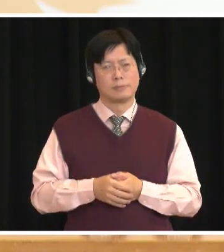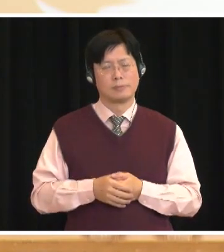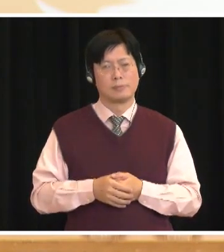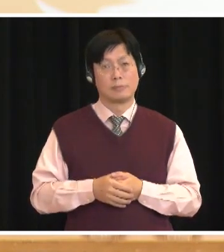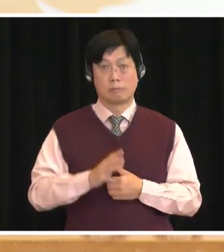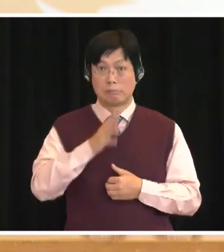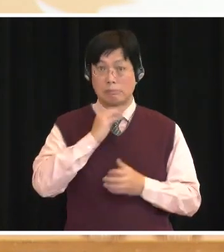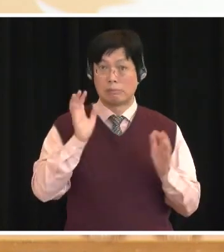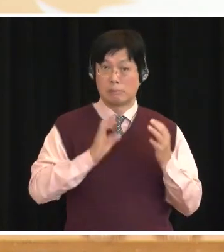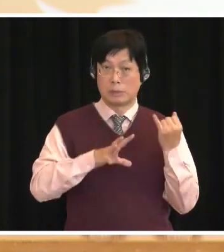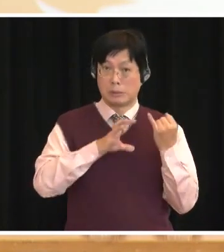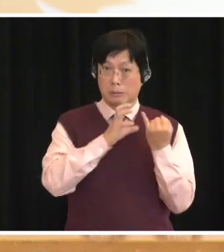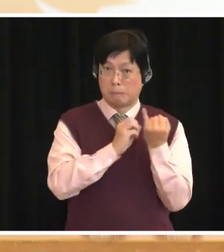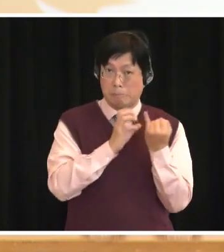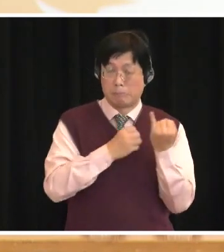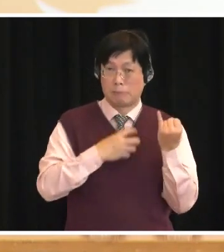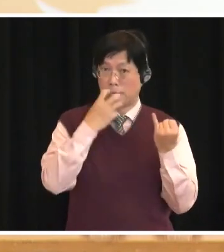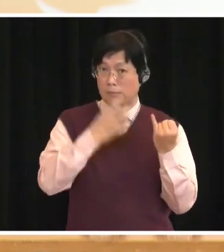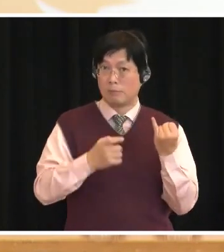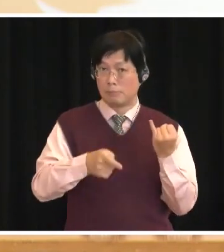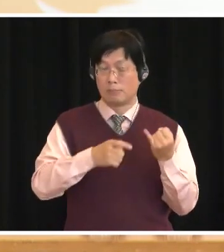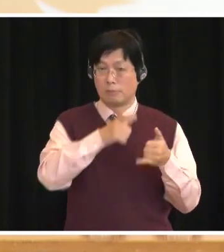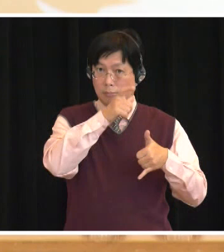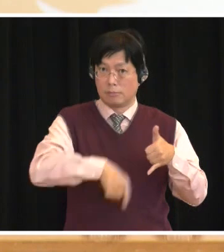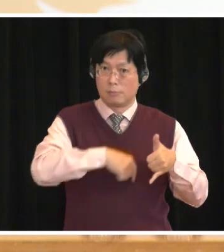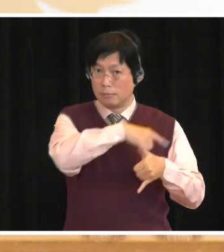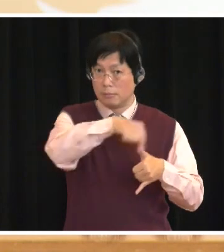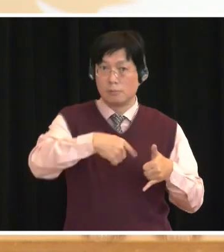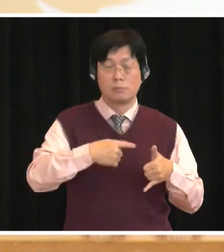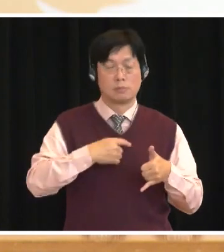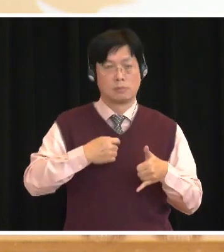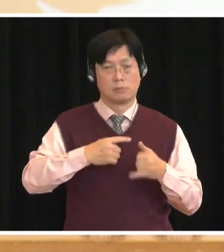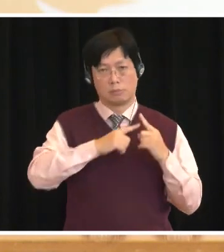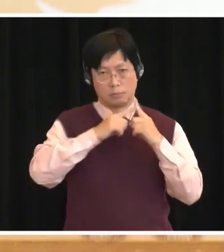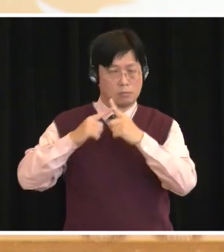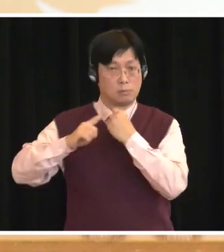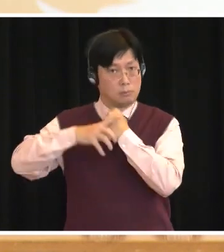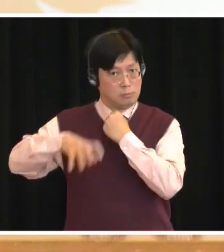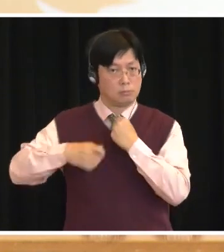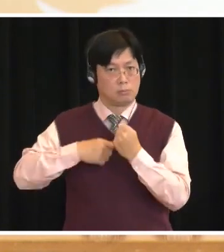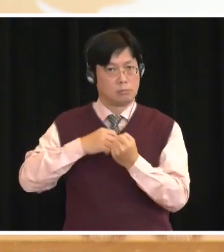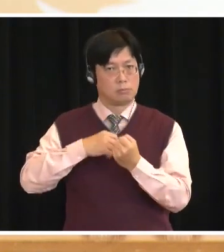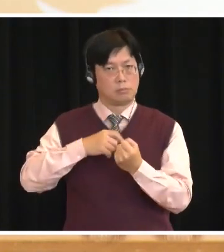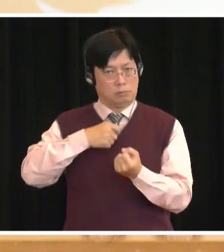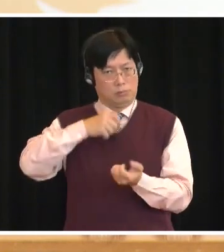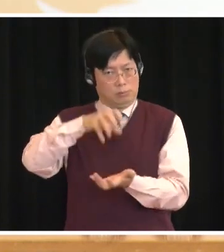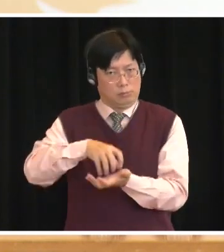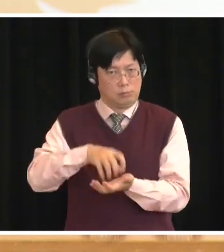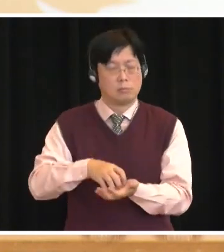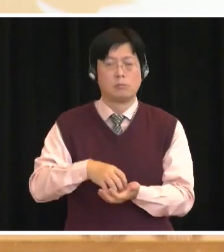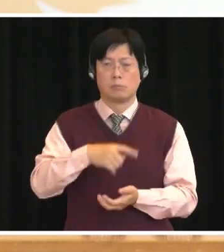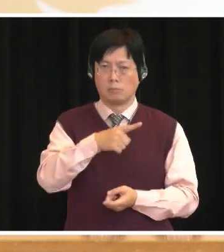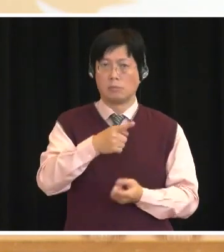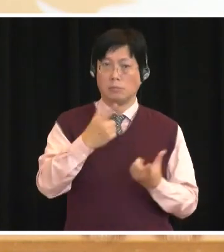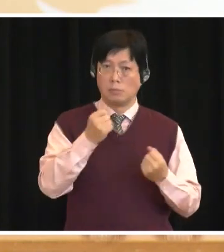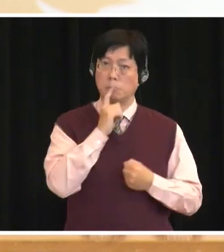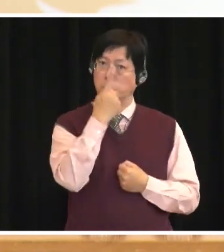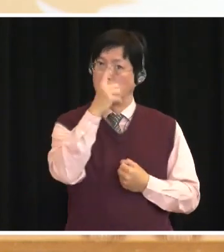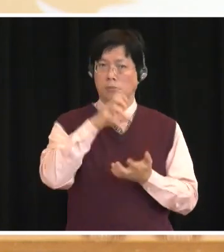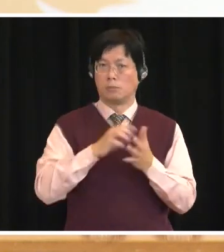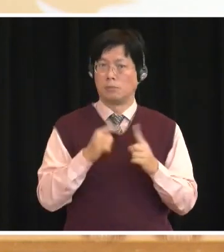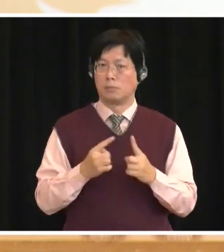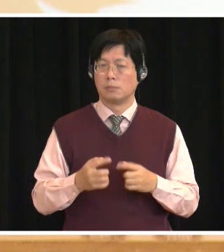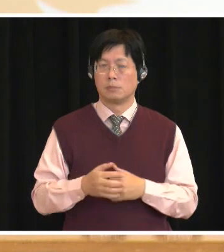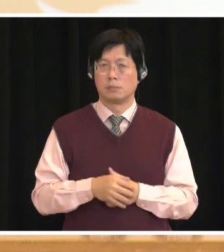may end up in court as a witness, and you may be the only witness. So that creates all kinds